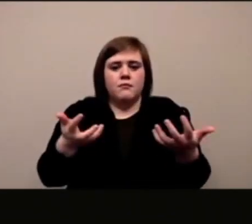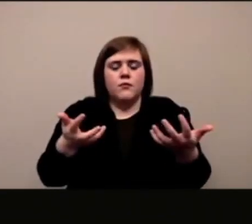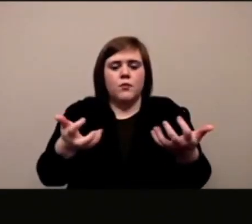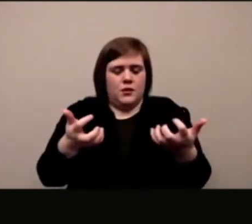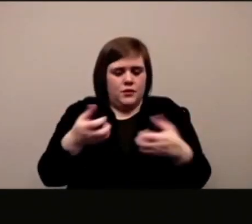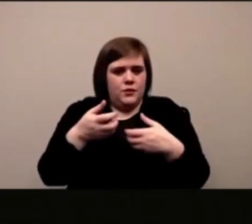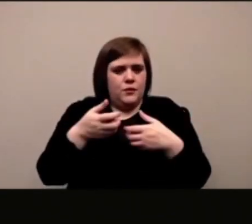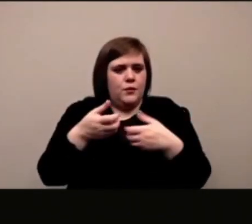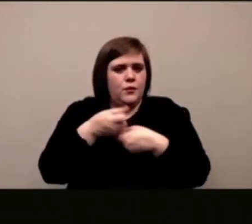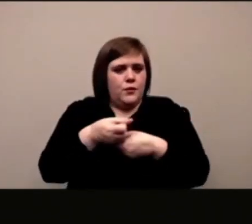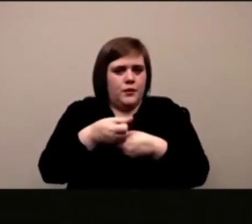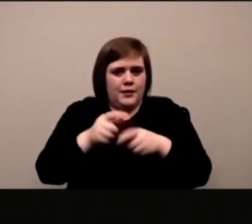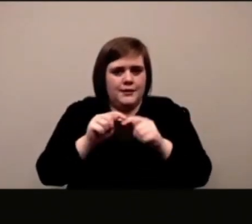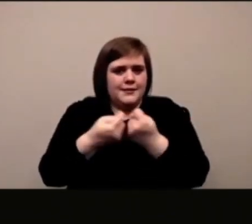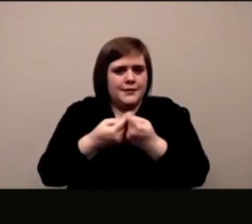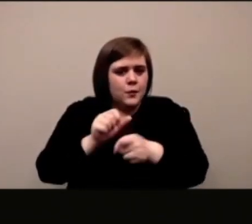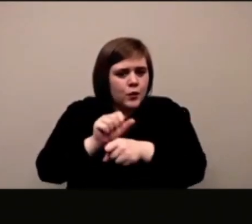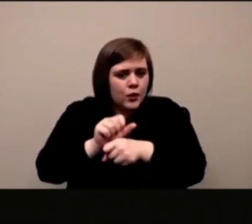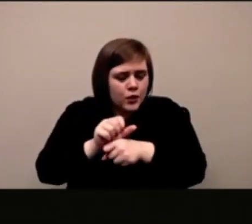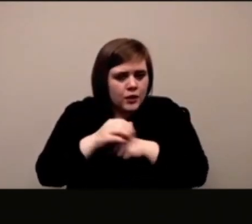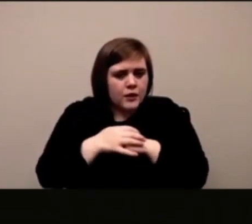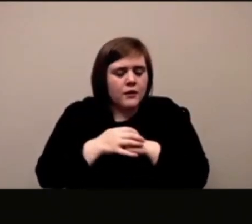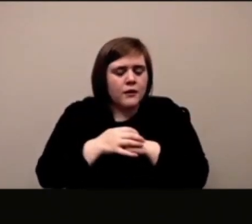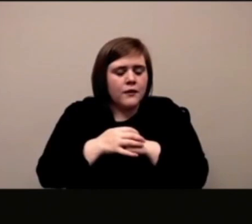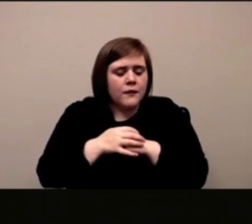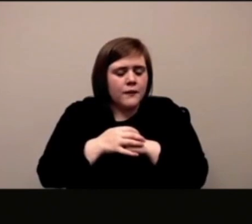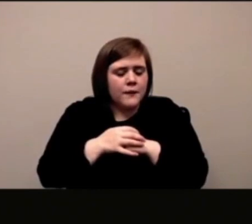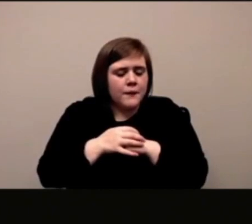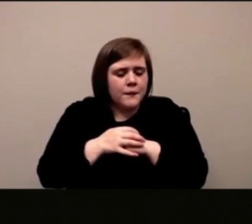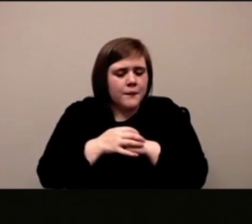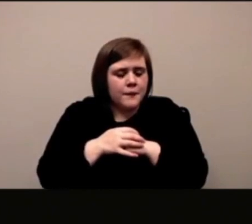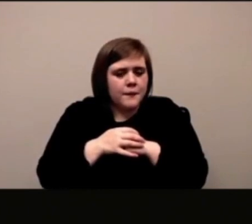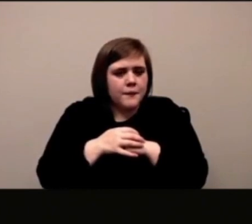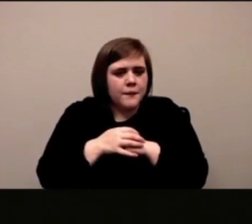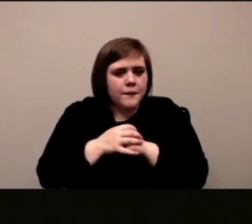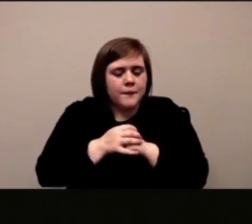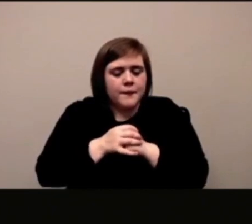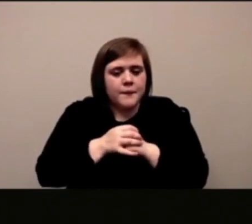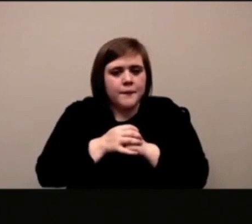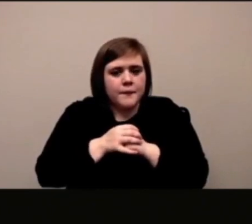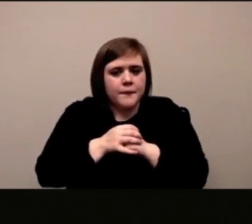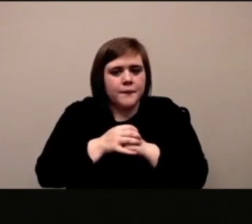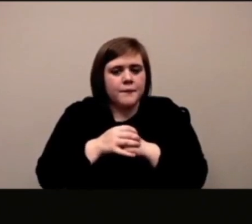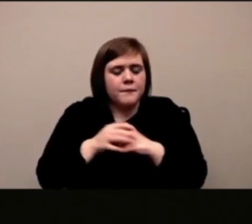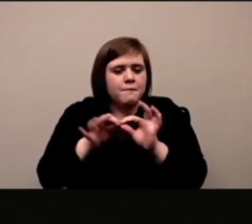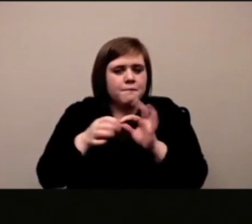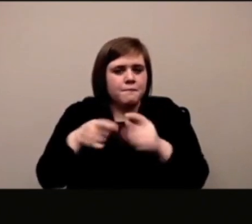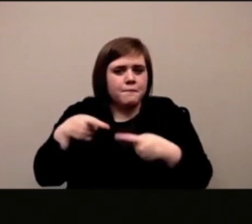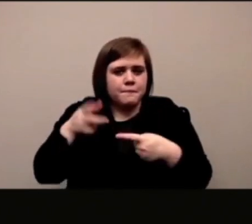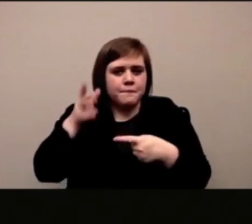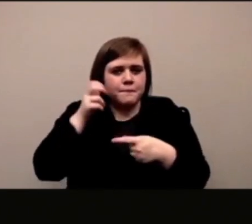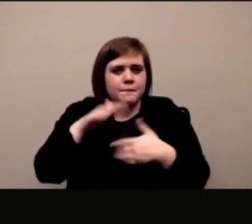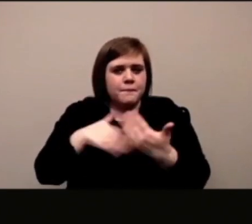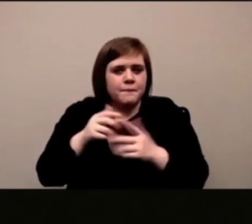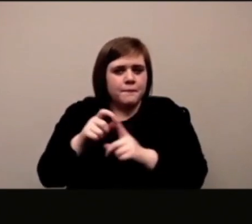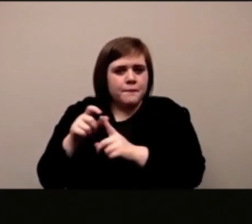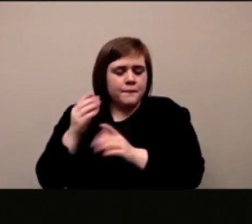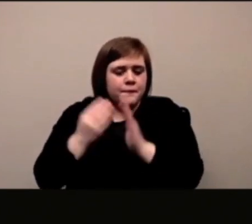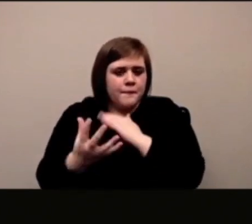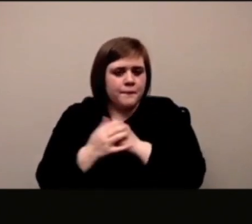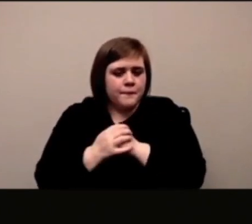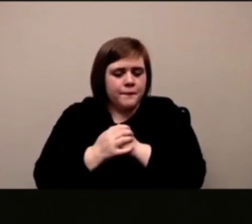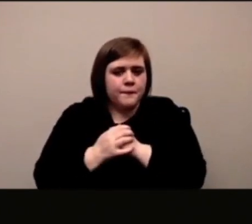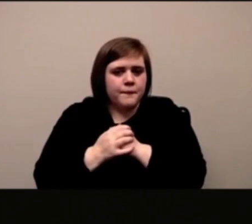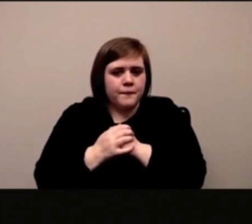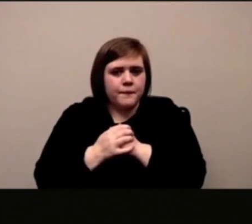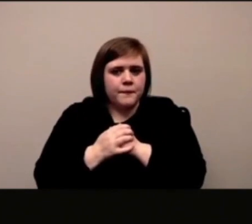itself, the easier way of coding, like it's really seamless to code to Scratch and all these things. So very much I